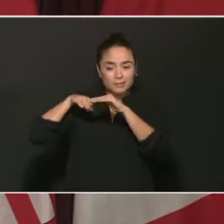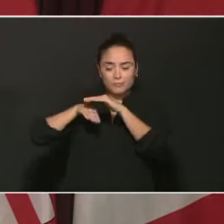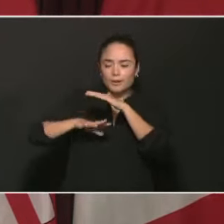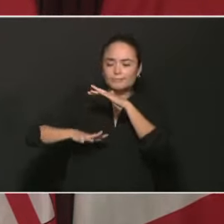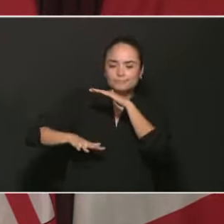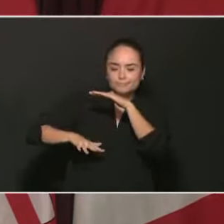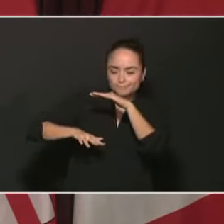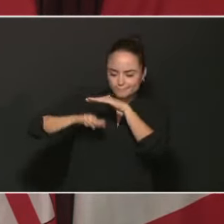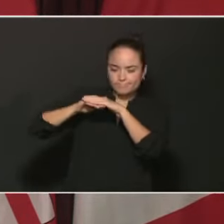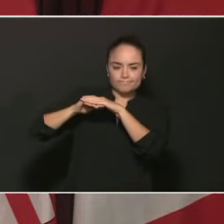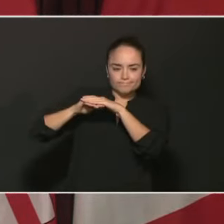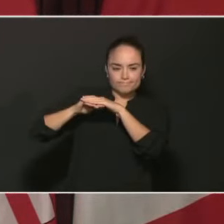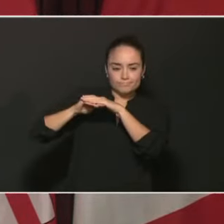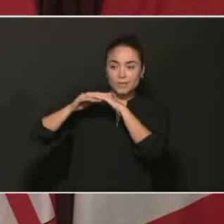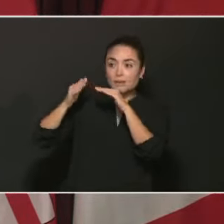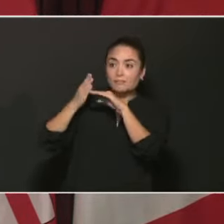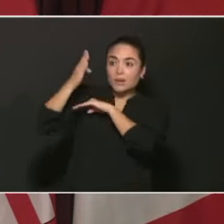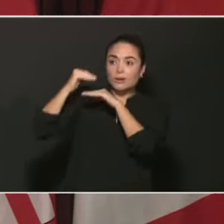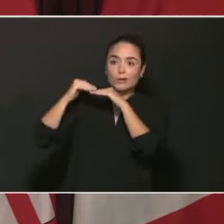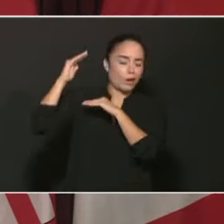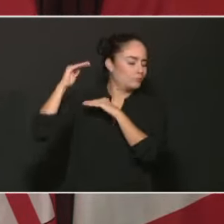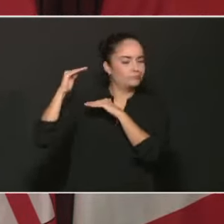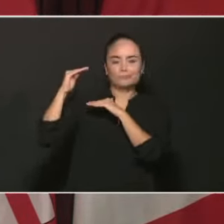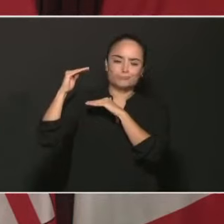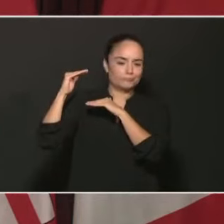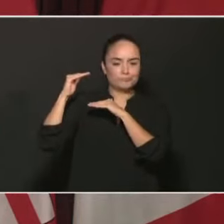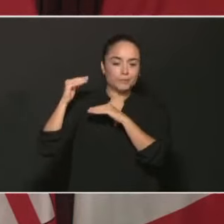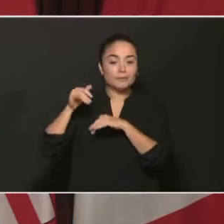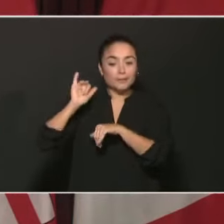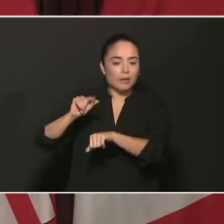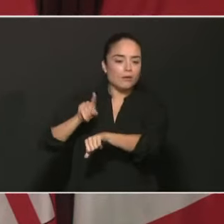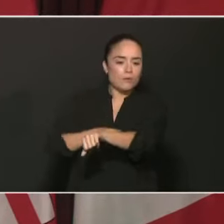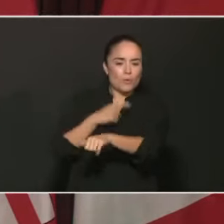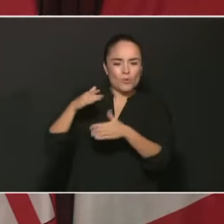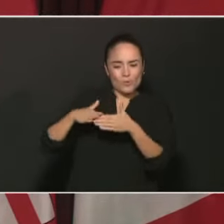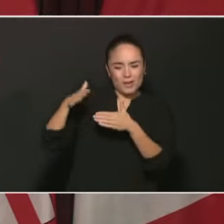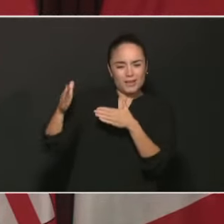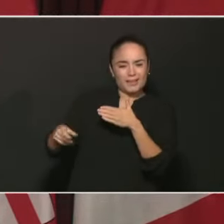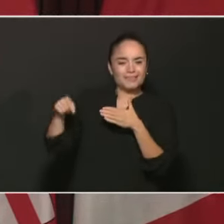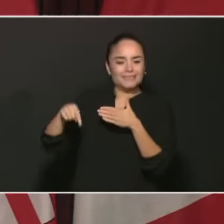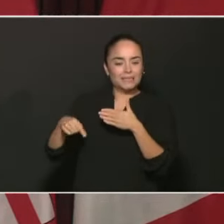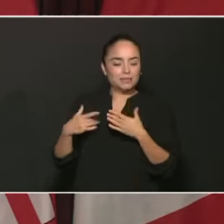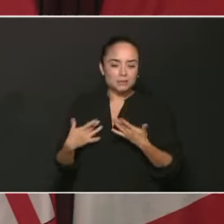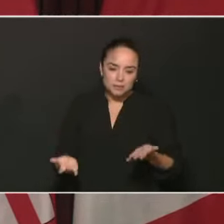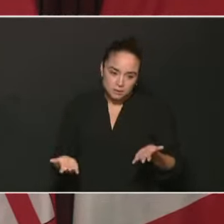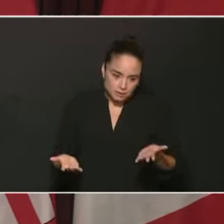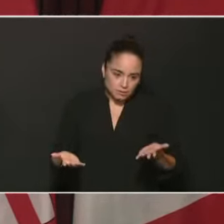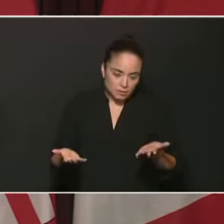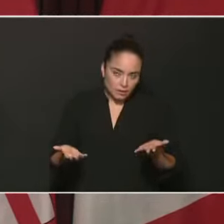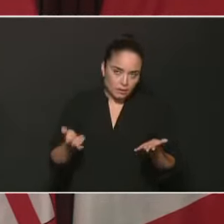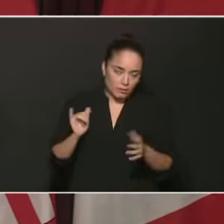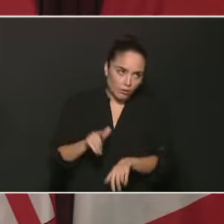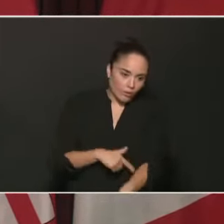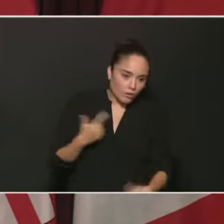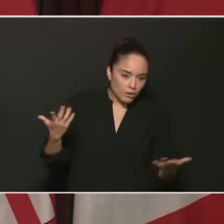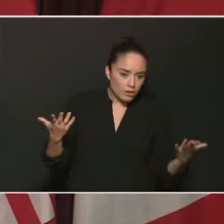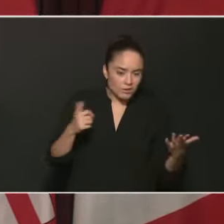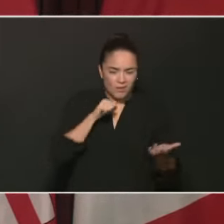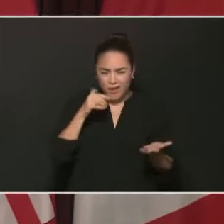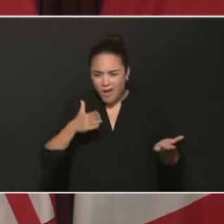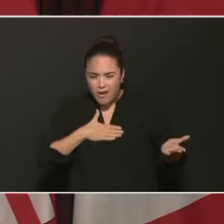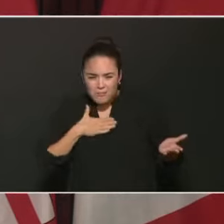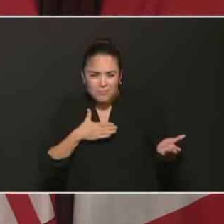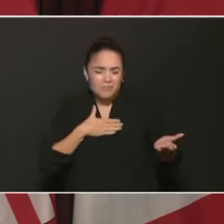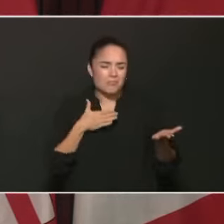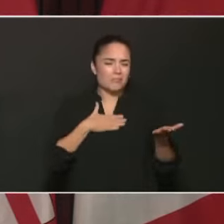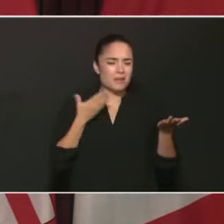before a long weekend, many of them are telling us they felt insulted by it and are still not hearing the level of